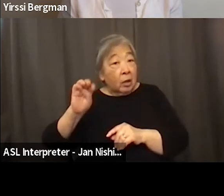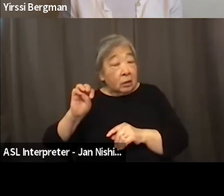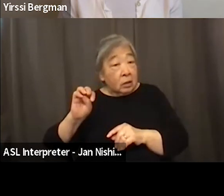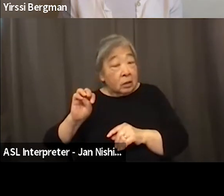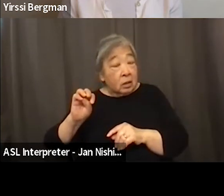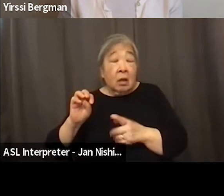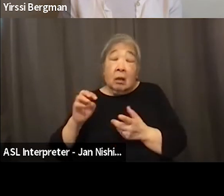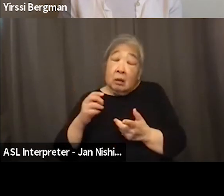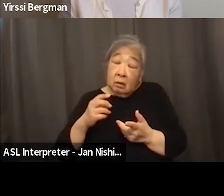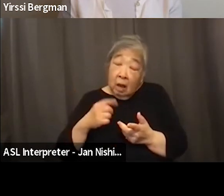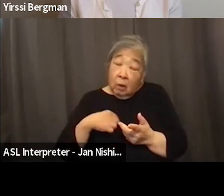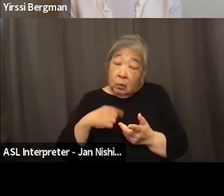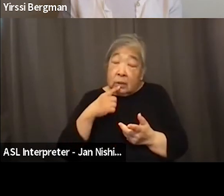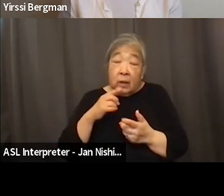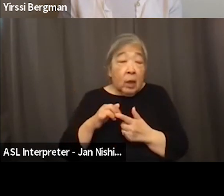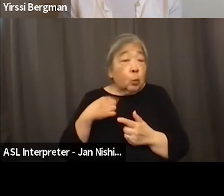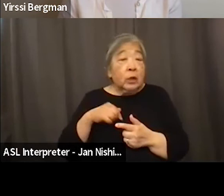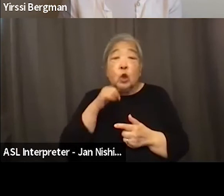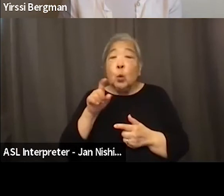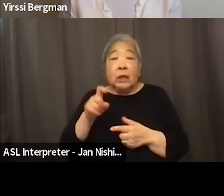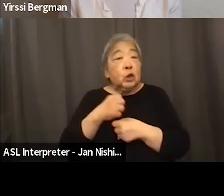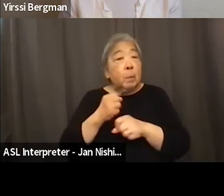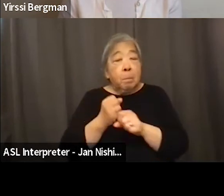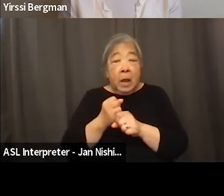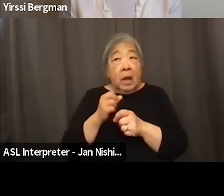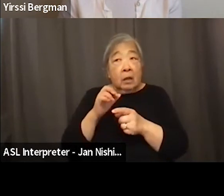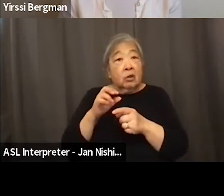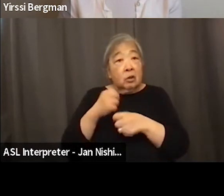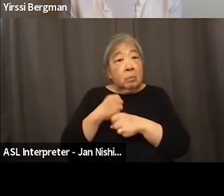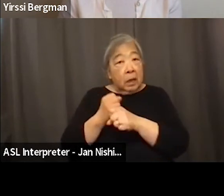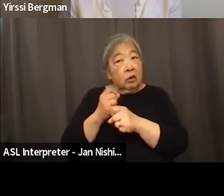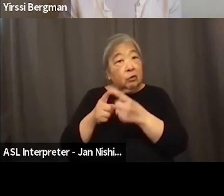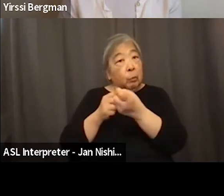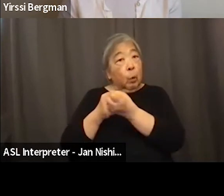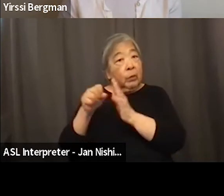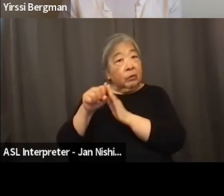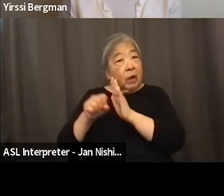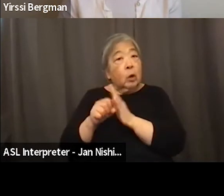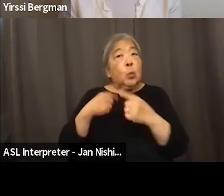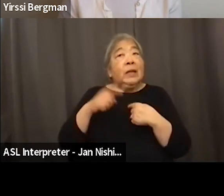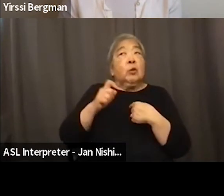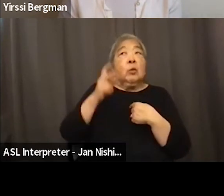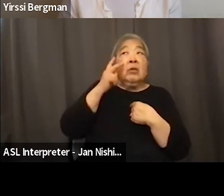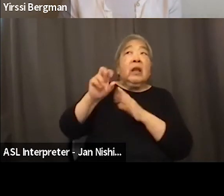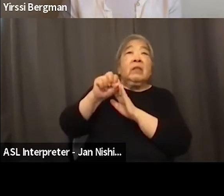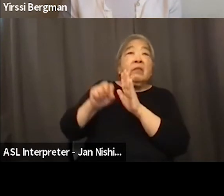then I would say we do not need to legitimize the state, but instead we need to see the state as a perpetrator of